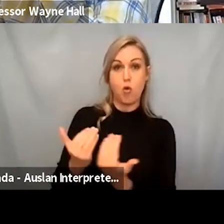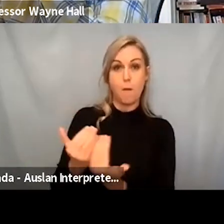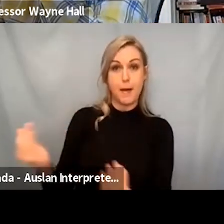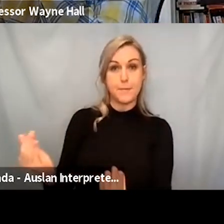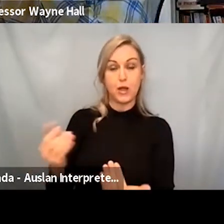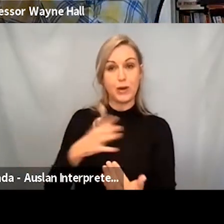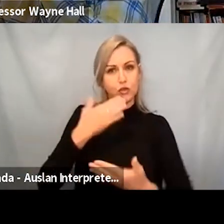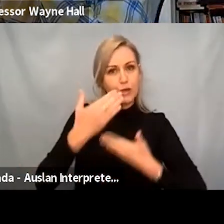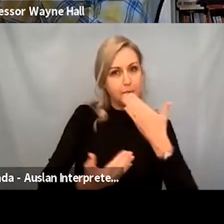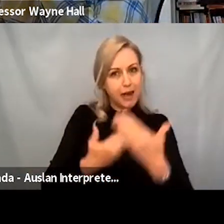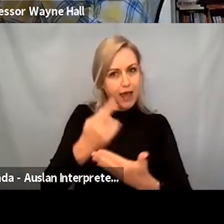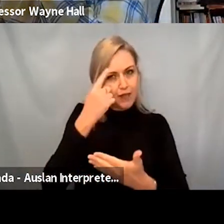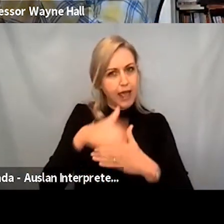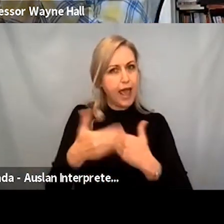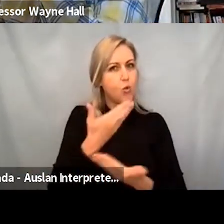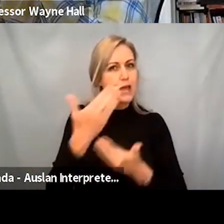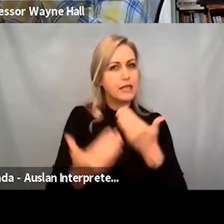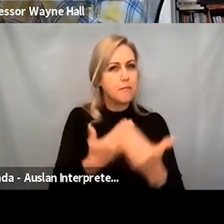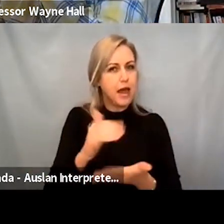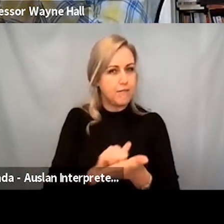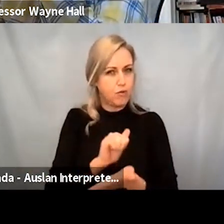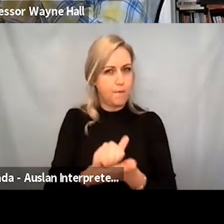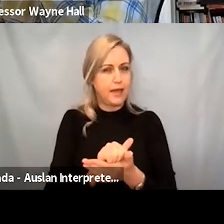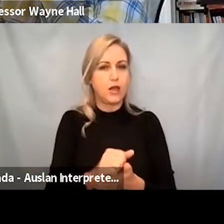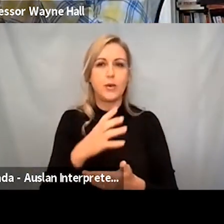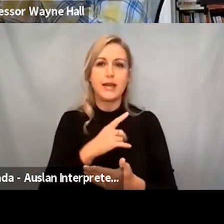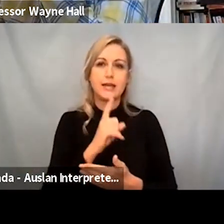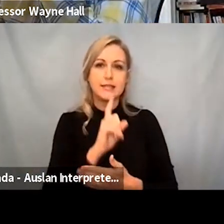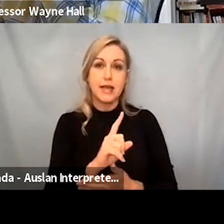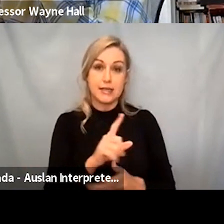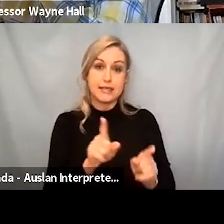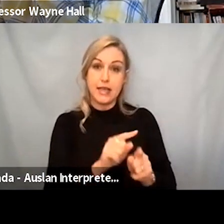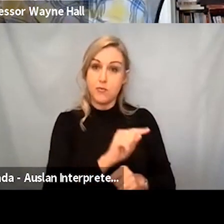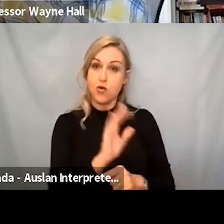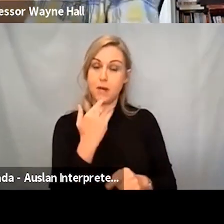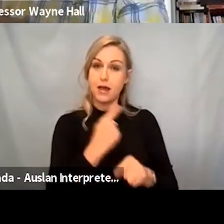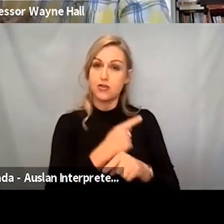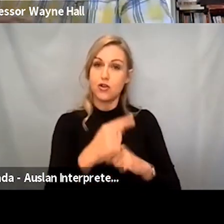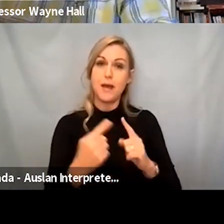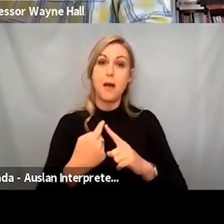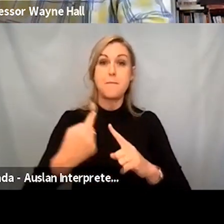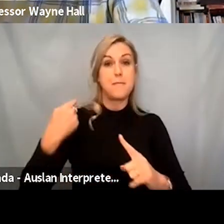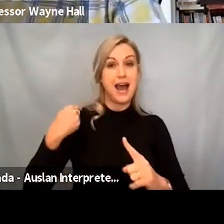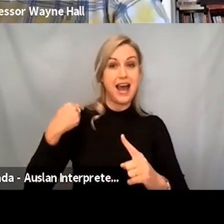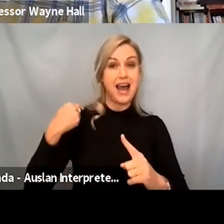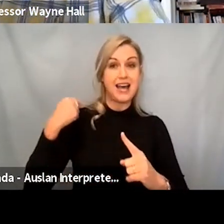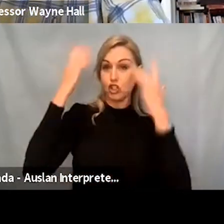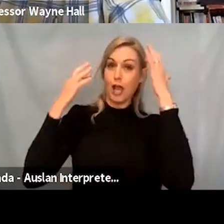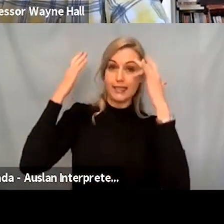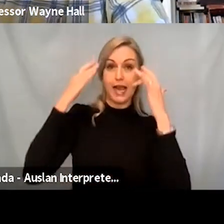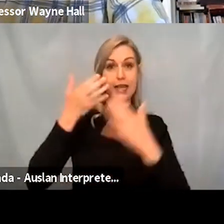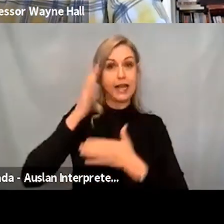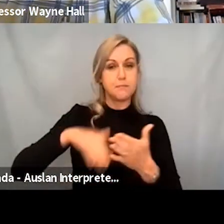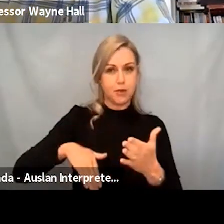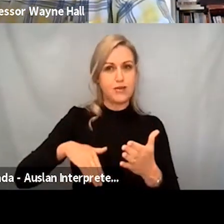this is. And in saying, what you just said about past psychedelic experiences, I